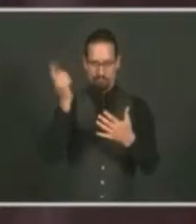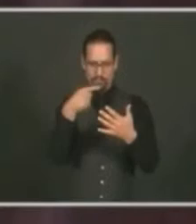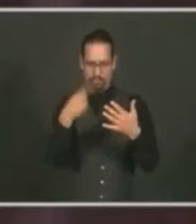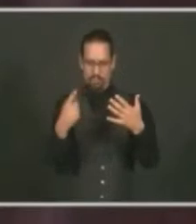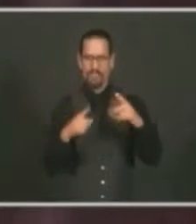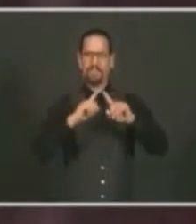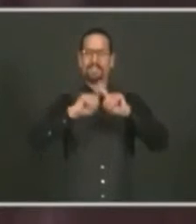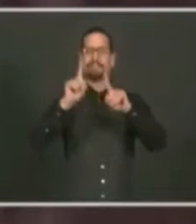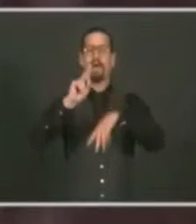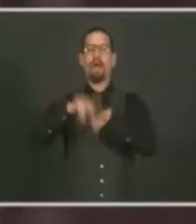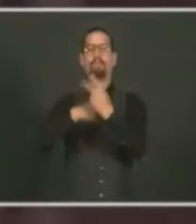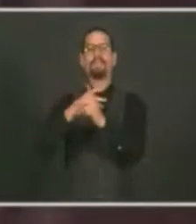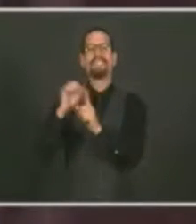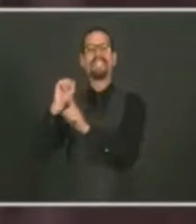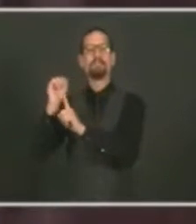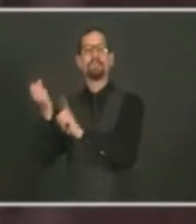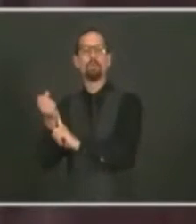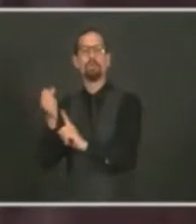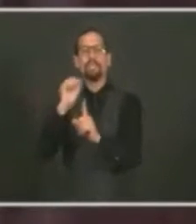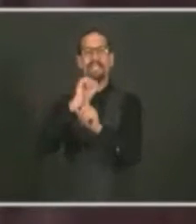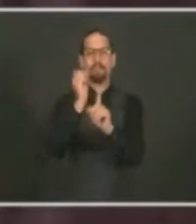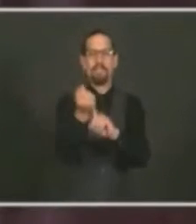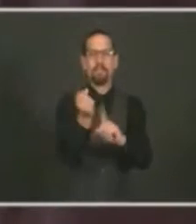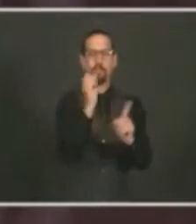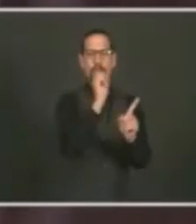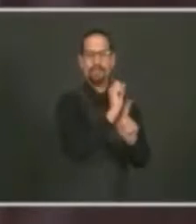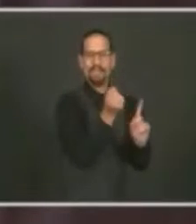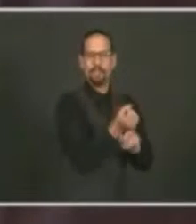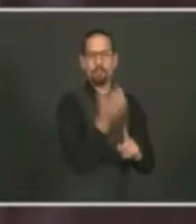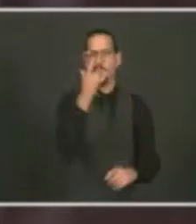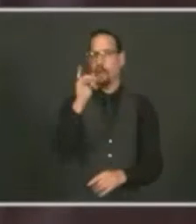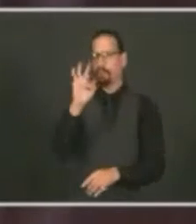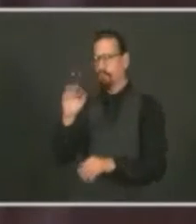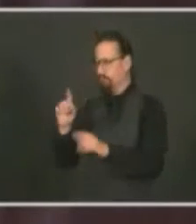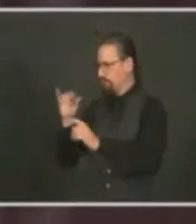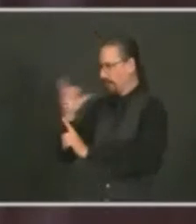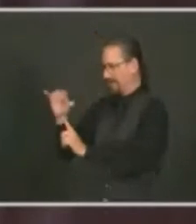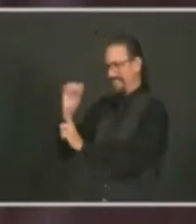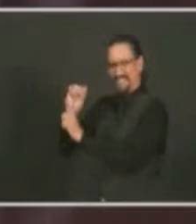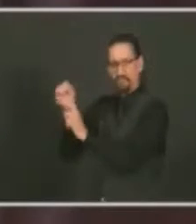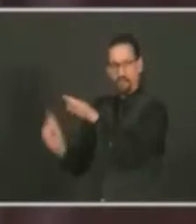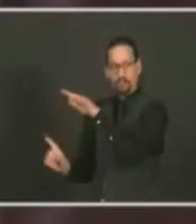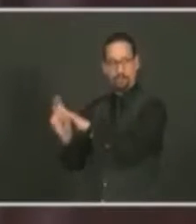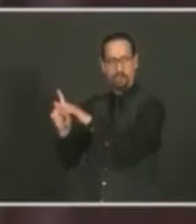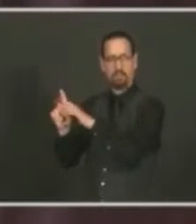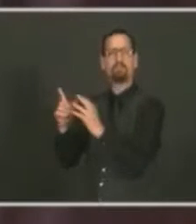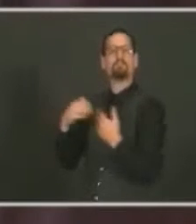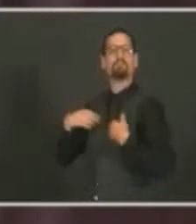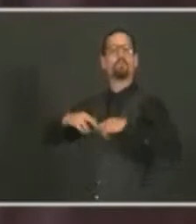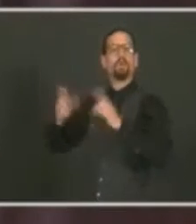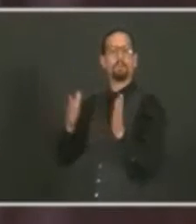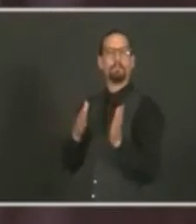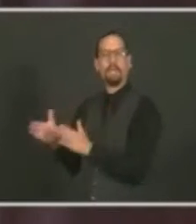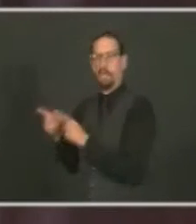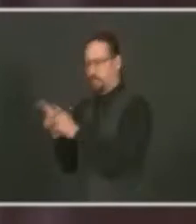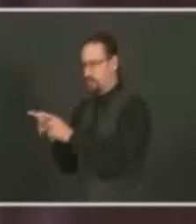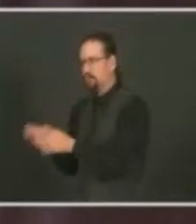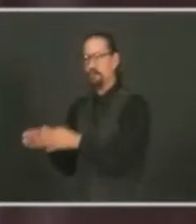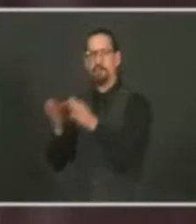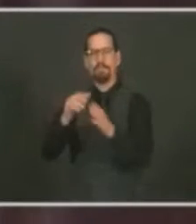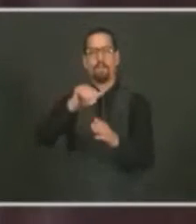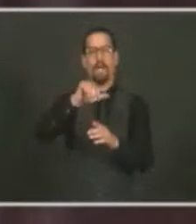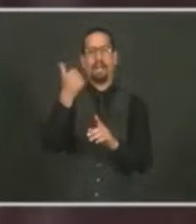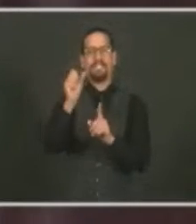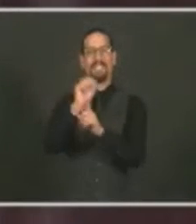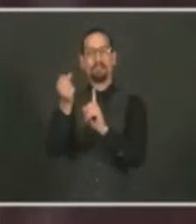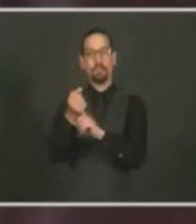have to balance a budget in November with no new federal money, what is that like? With some new federal money,